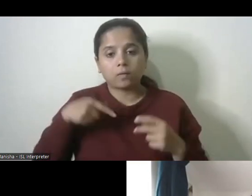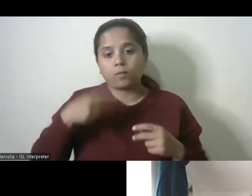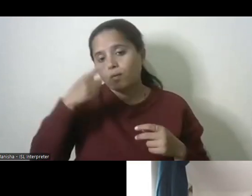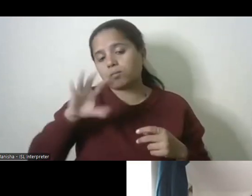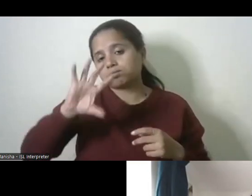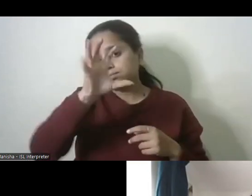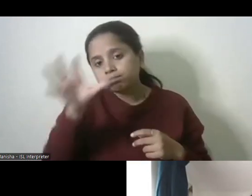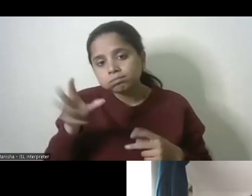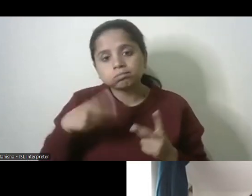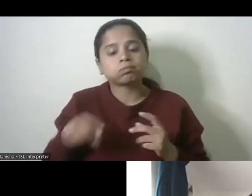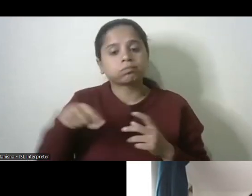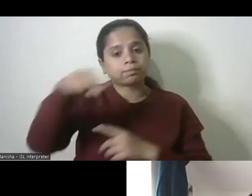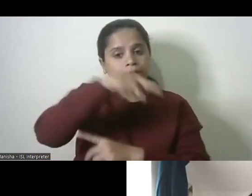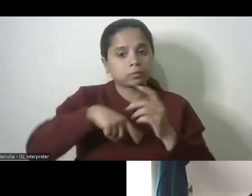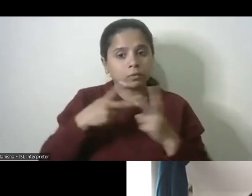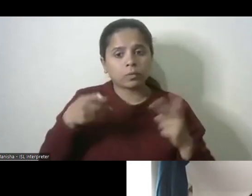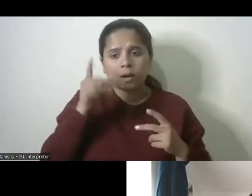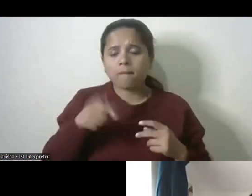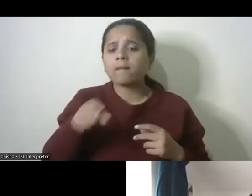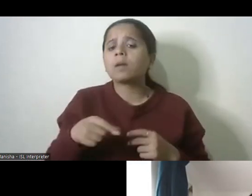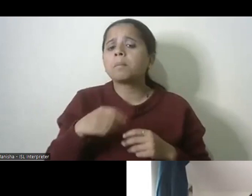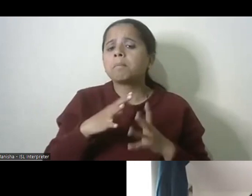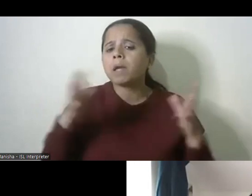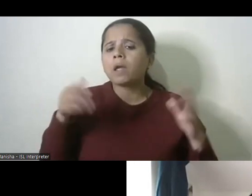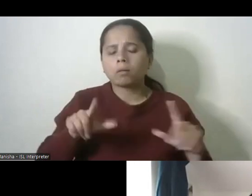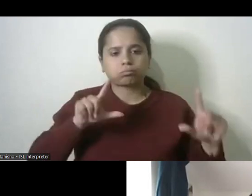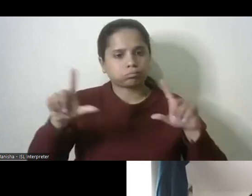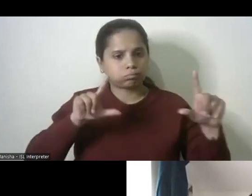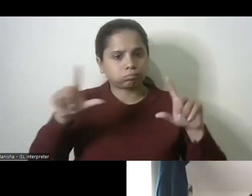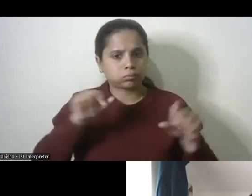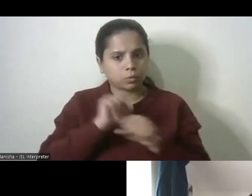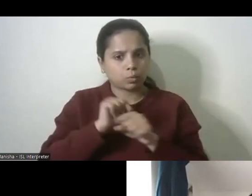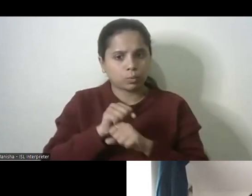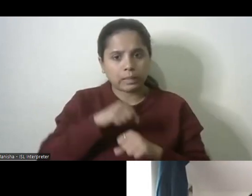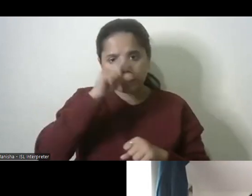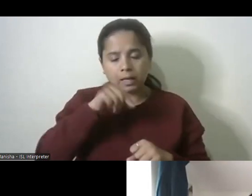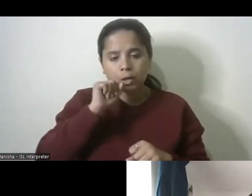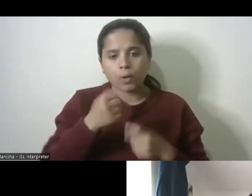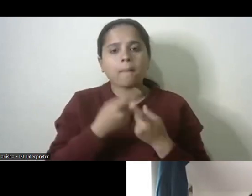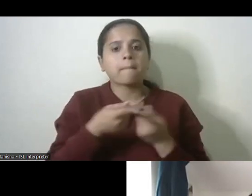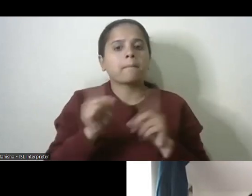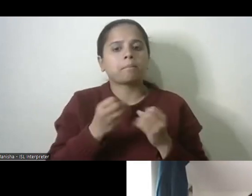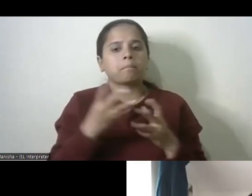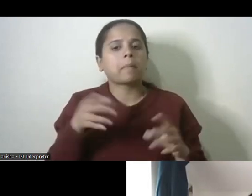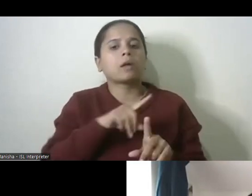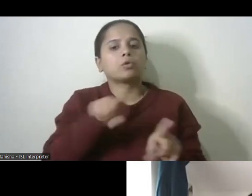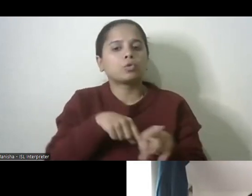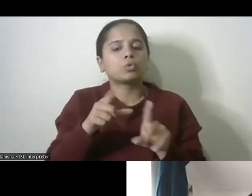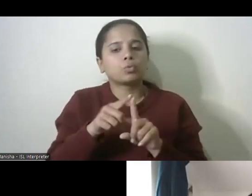has also co-curated a major photo exhibition Behind the Indian Boom. She has won